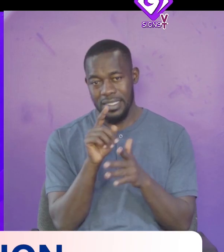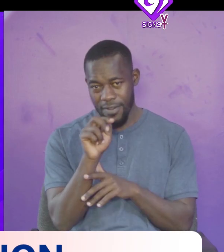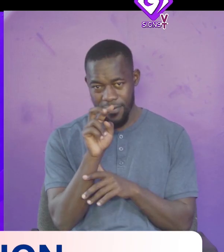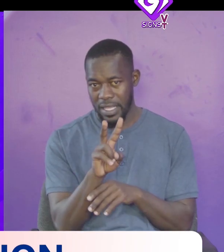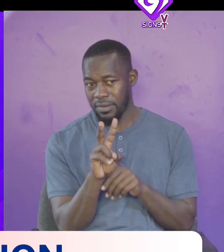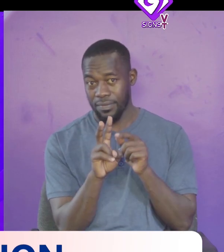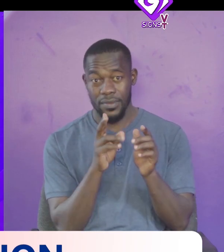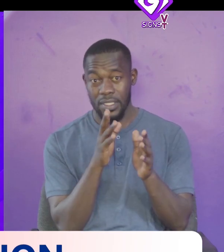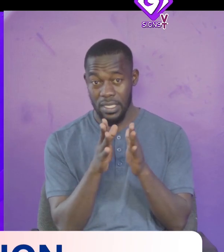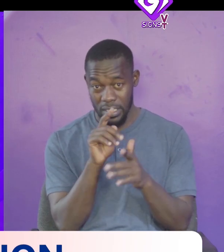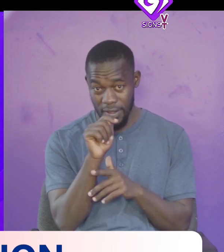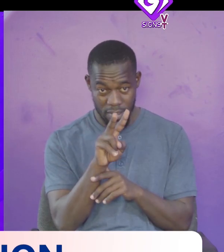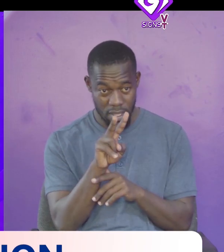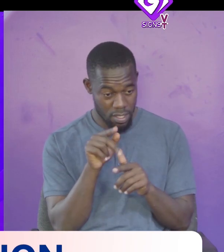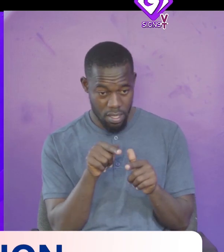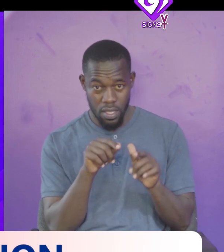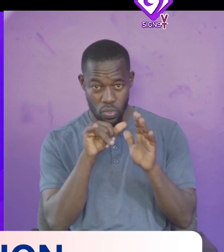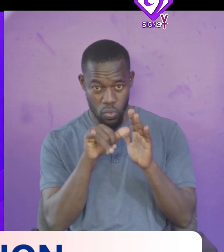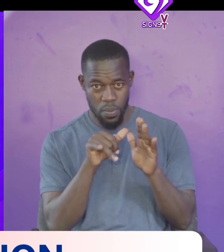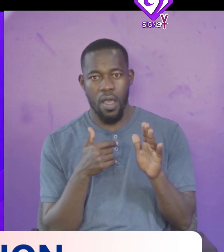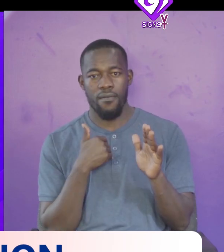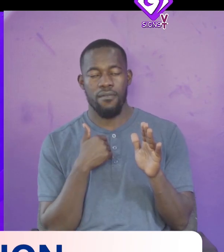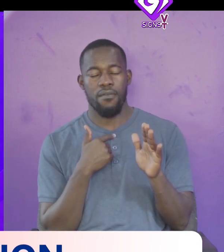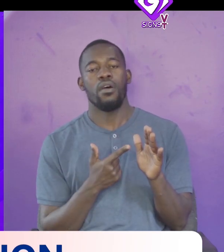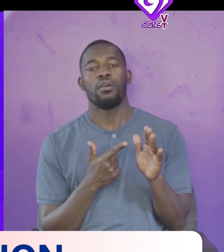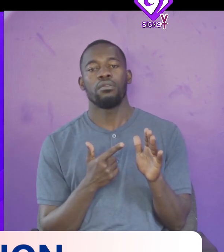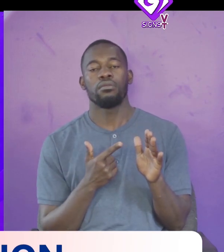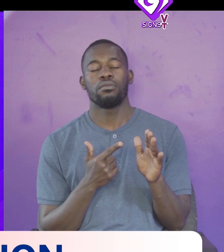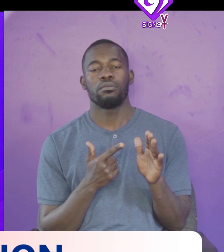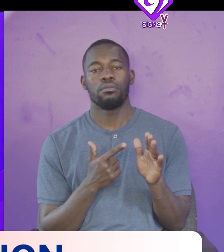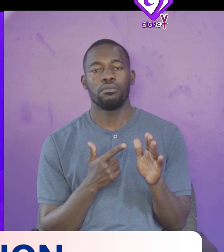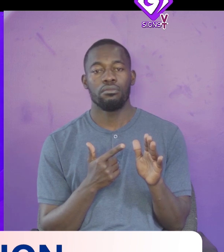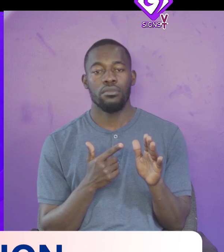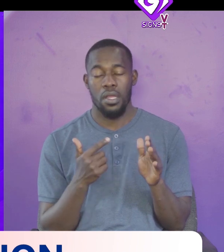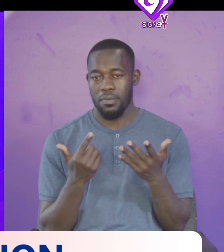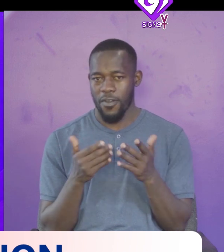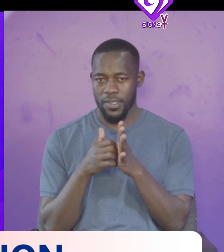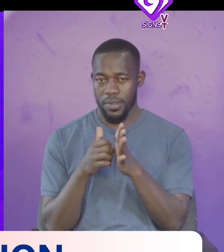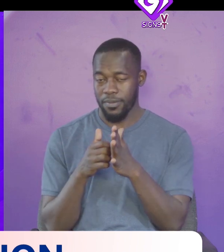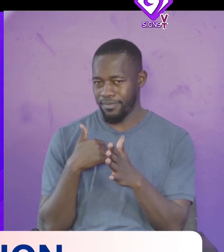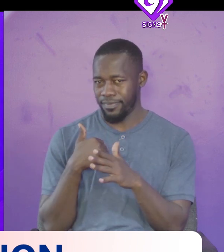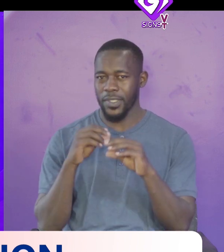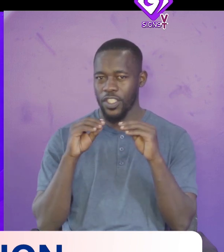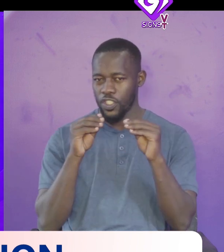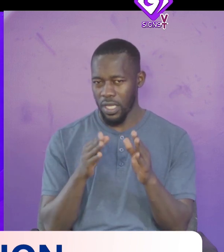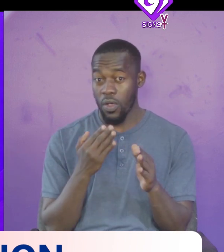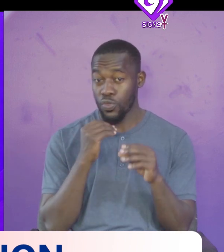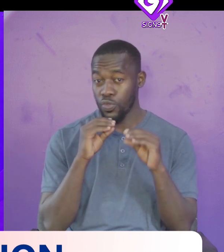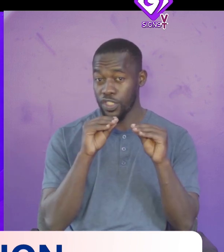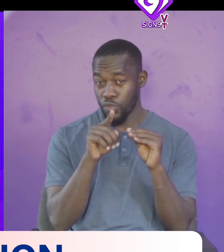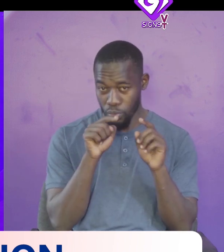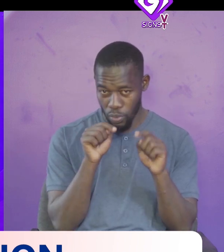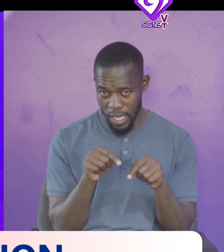you go to YouTube, let me guide you like a teacher. Let me be a teacher today. Go to